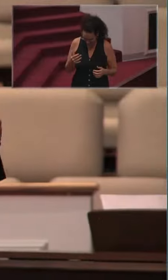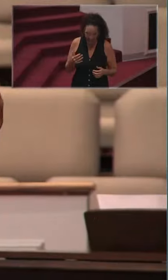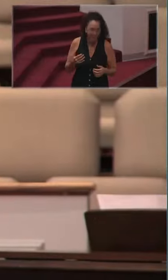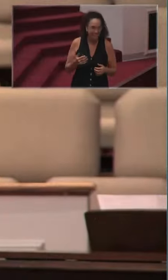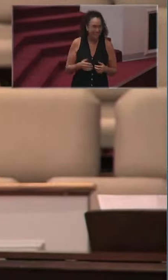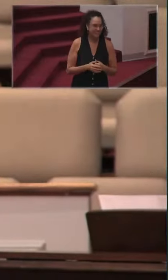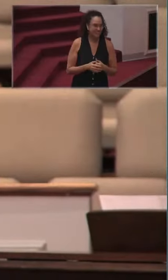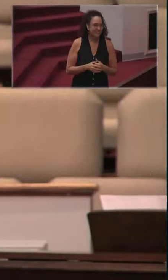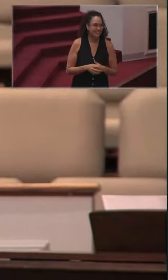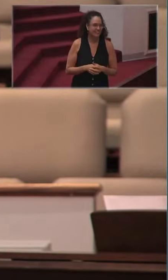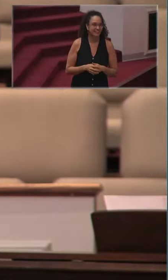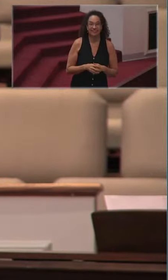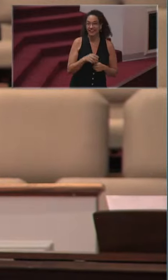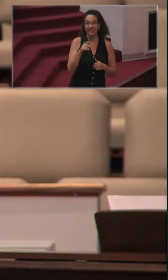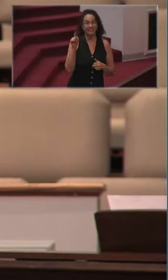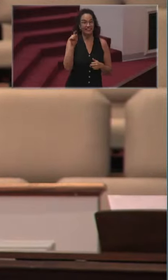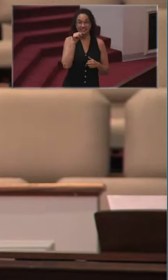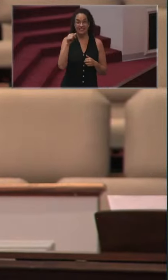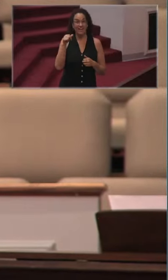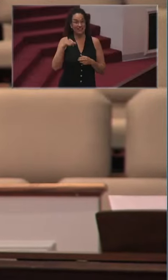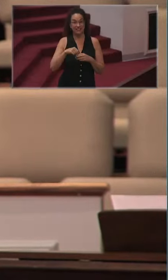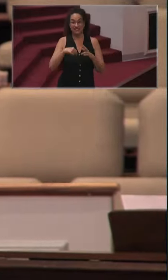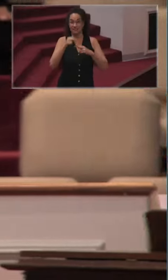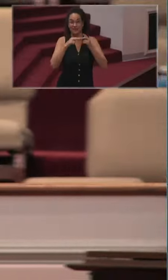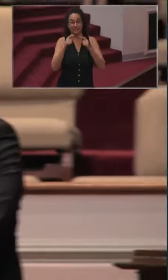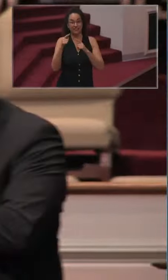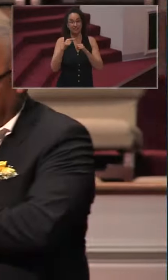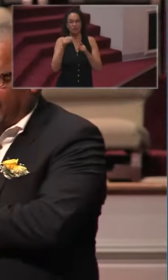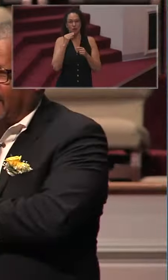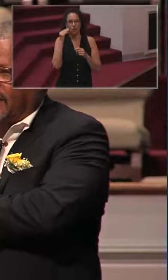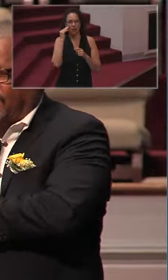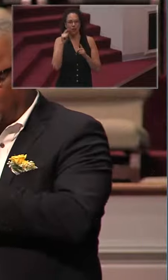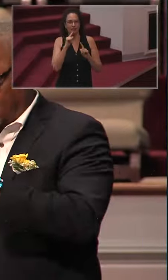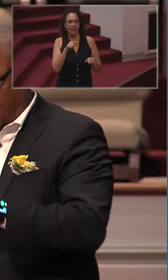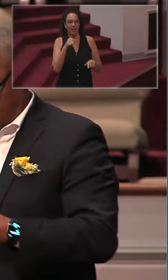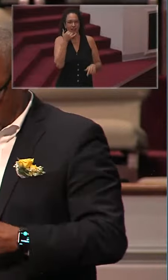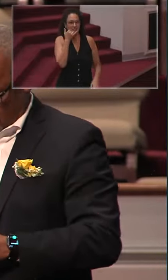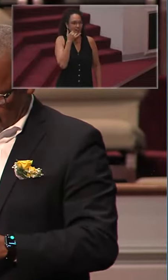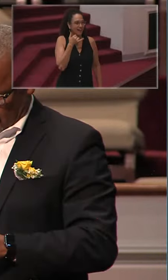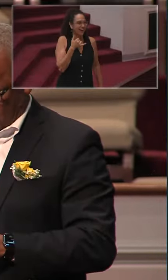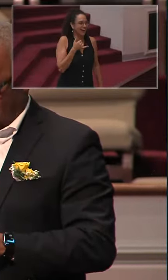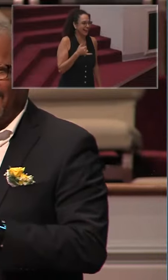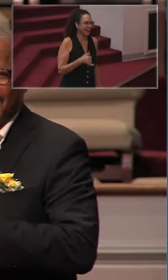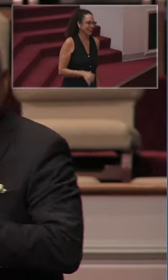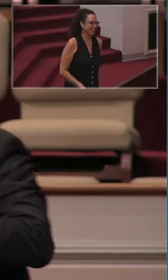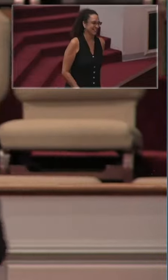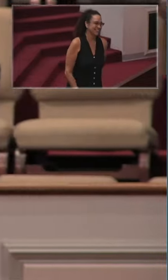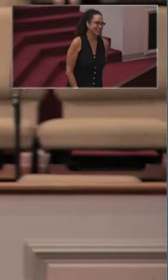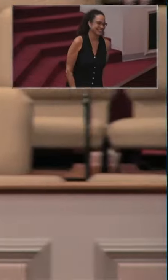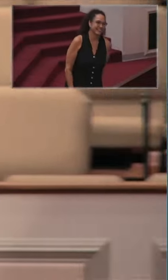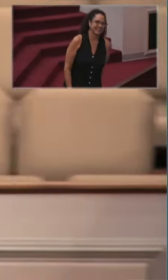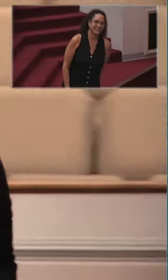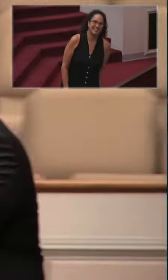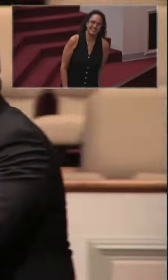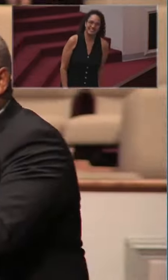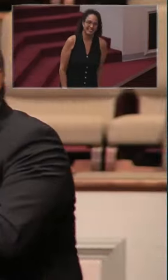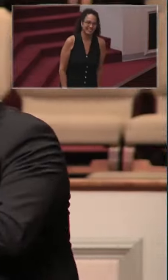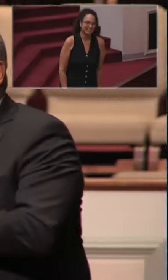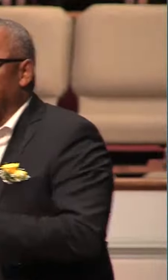Listen, he's not in this building. He's at home. I better go ahead and answer this phone call. Oh, he just hung up.